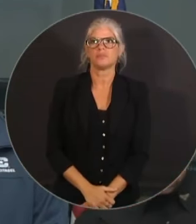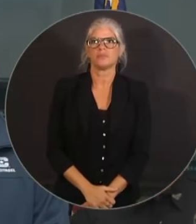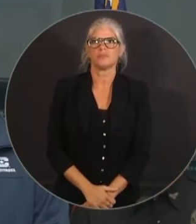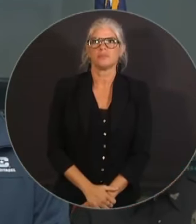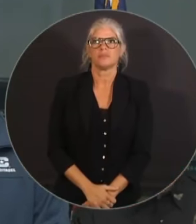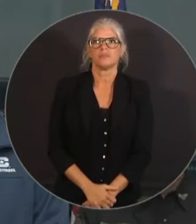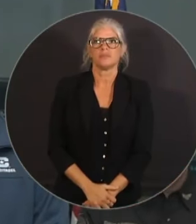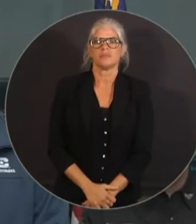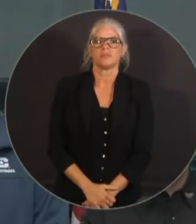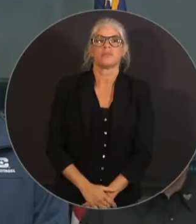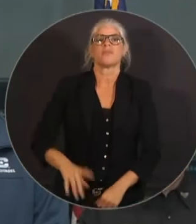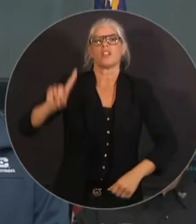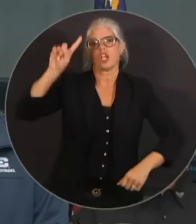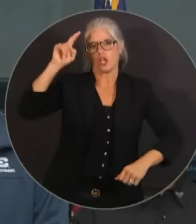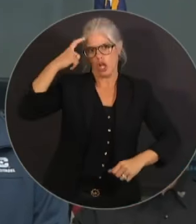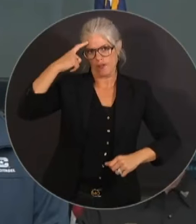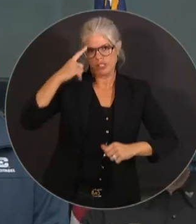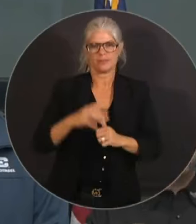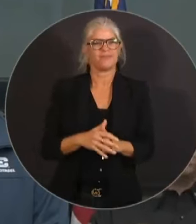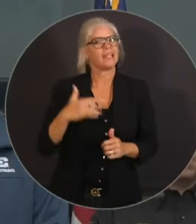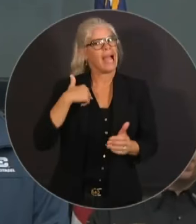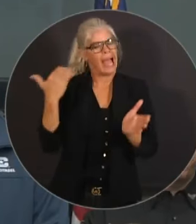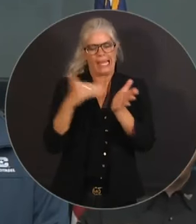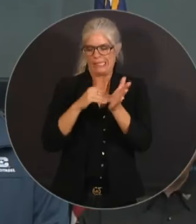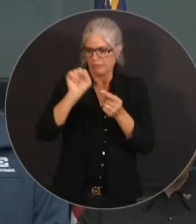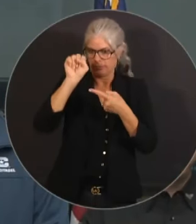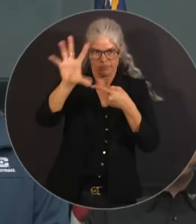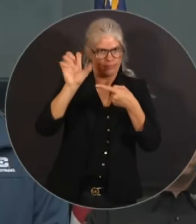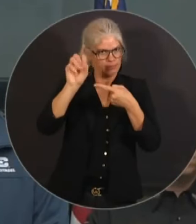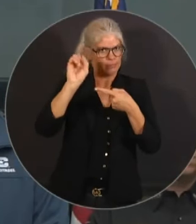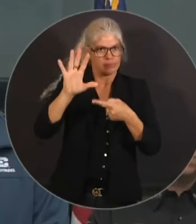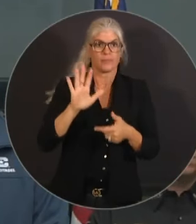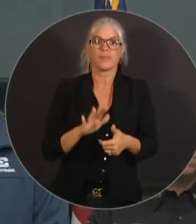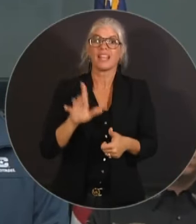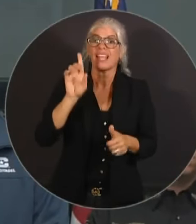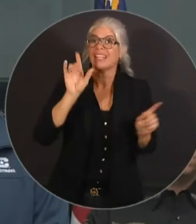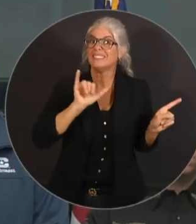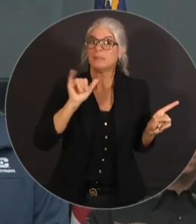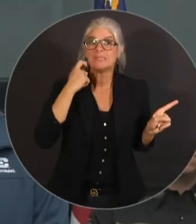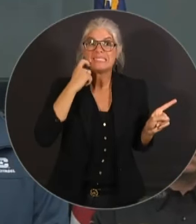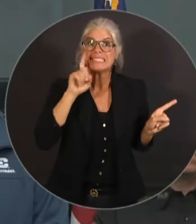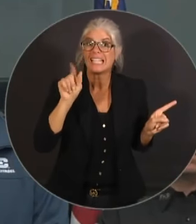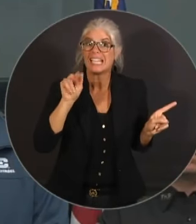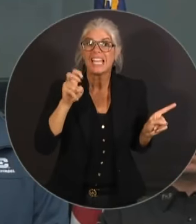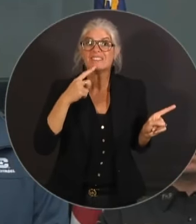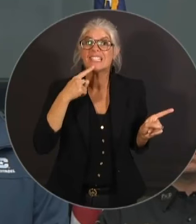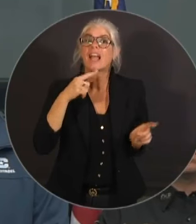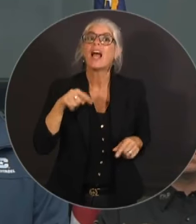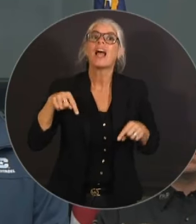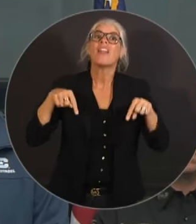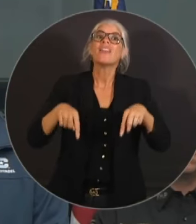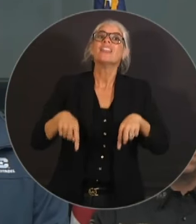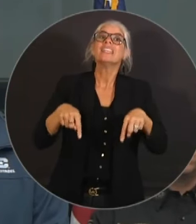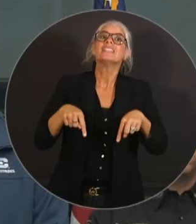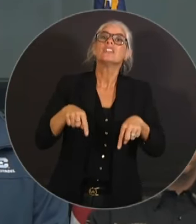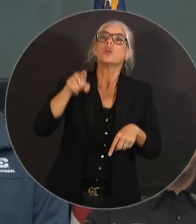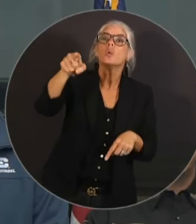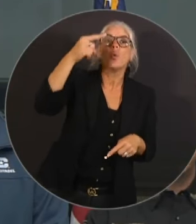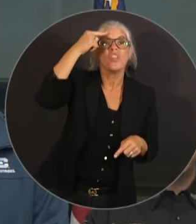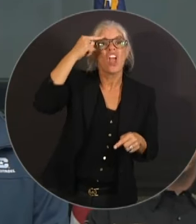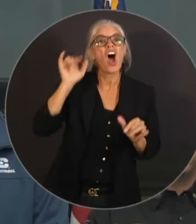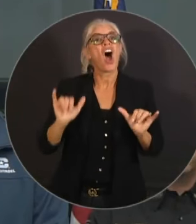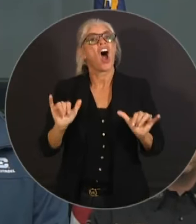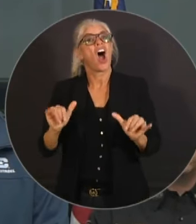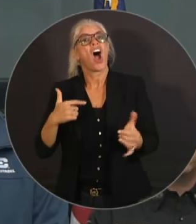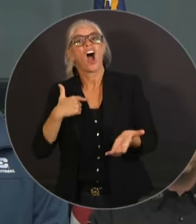And just to reiterate something that Dave said, this is not going to be an opportunity for